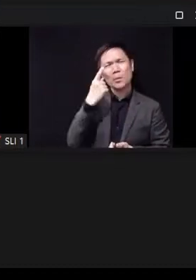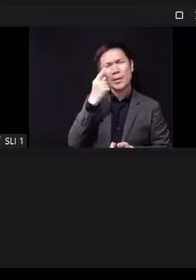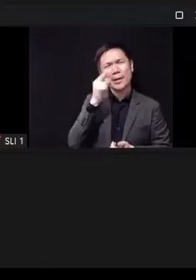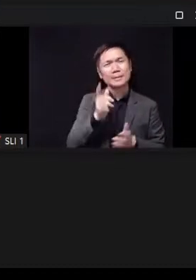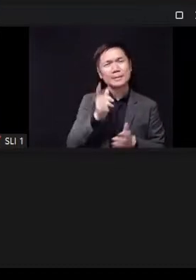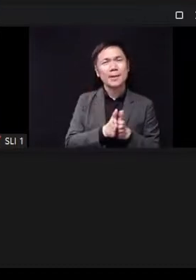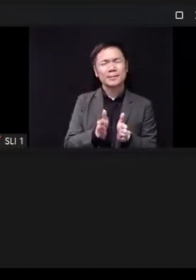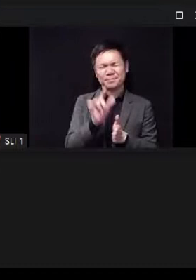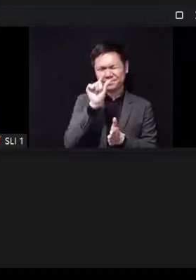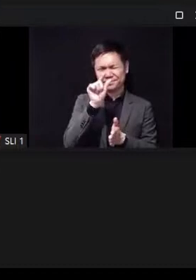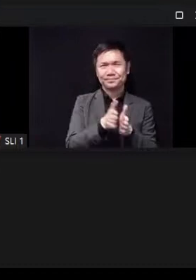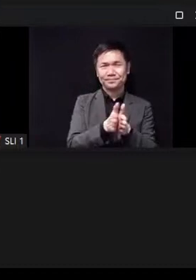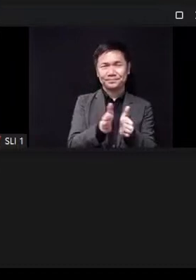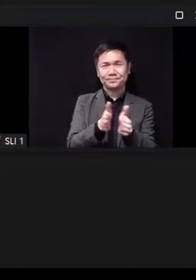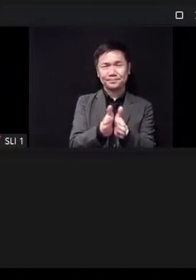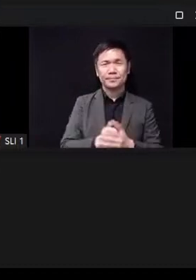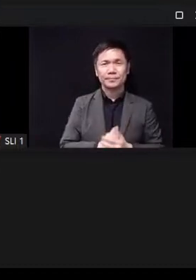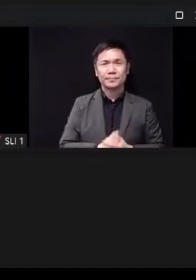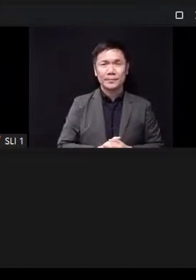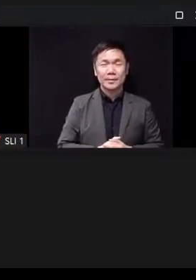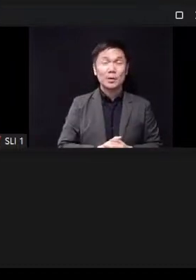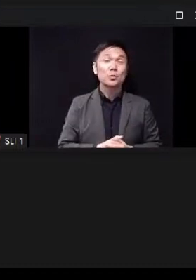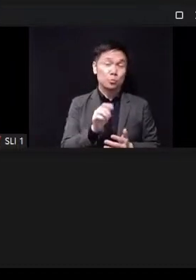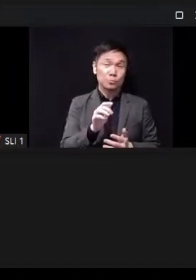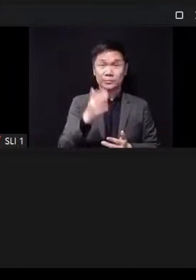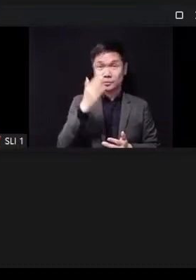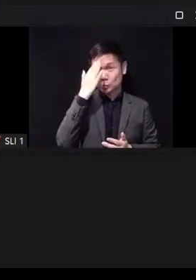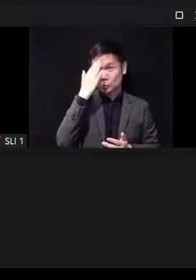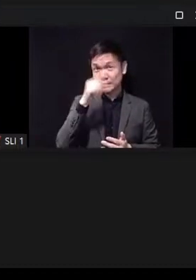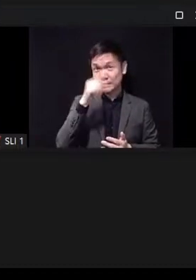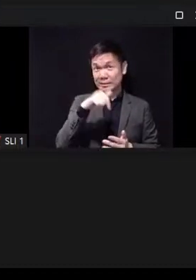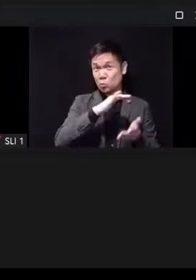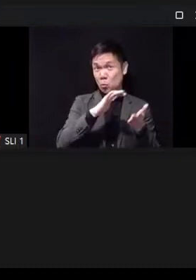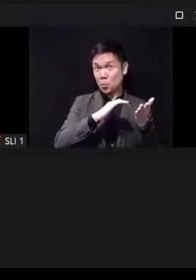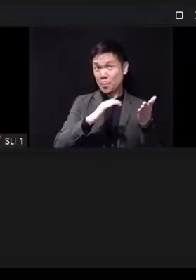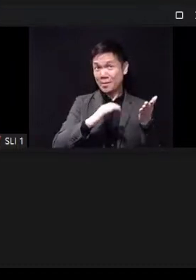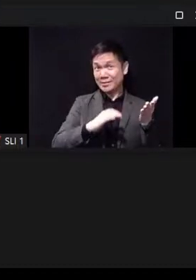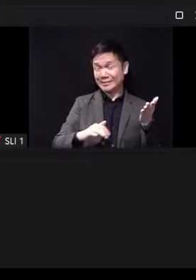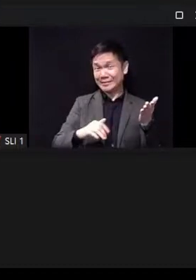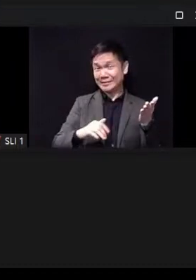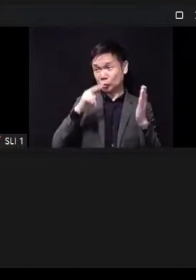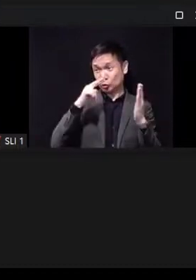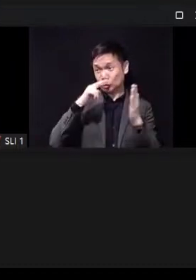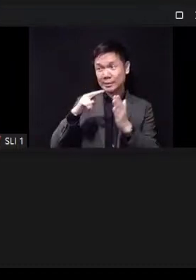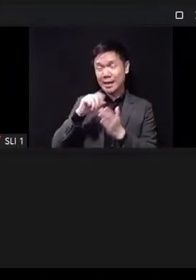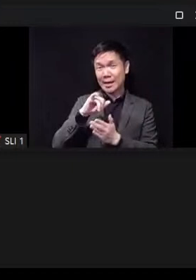that, of course, you know better than me that the outcomes of the reviews of the